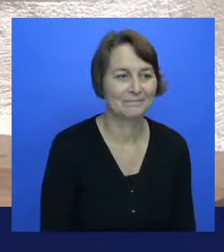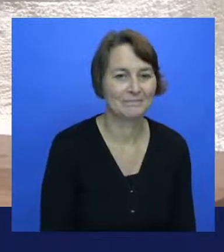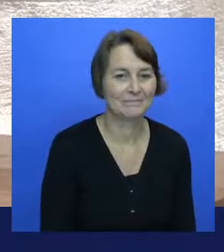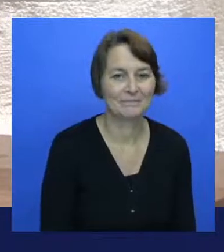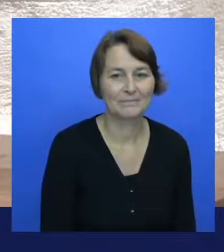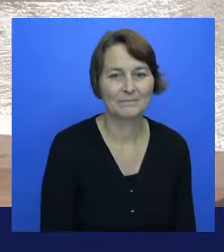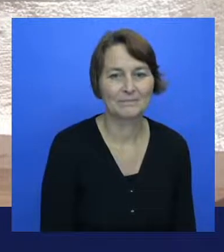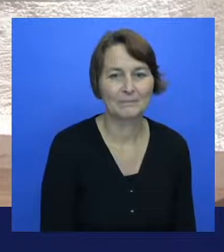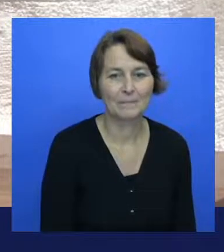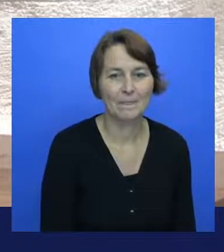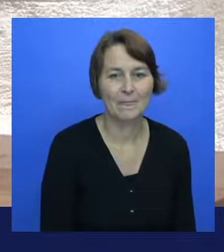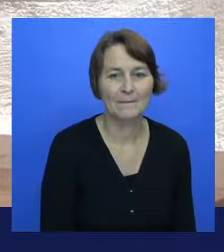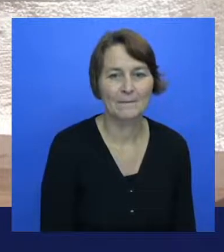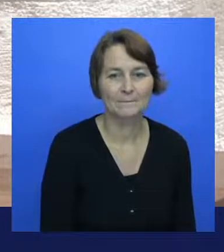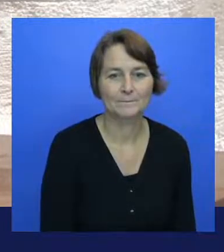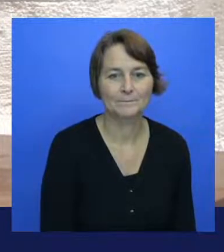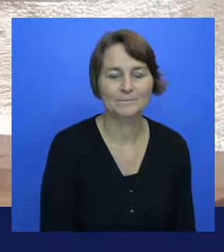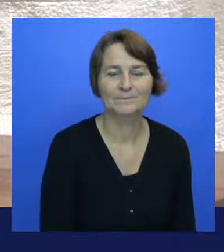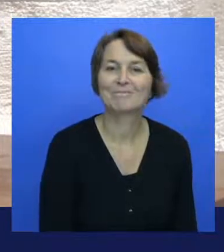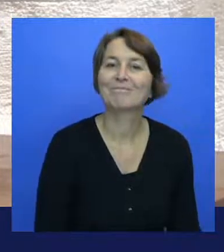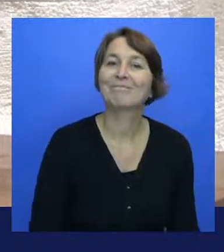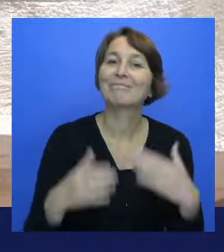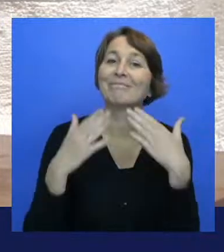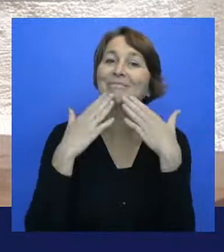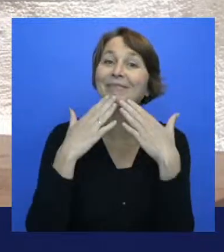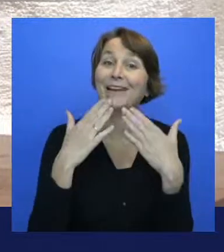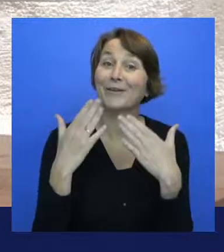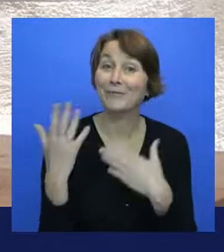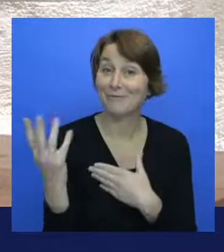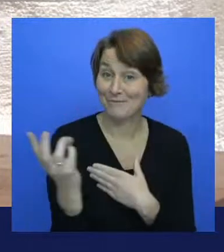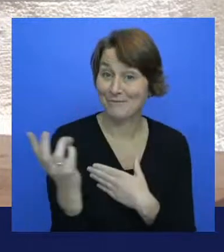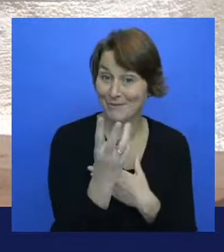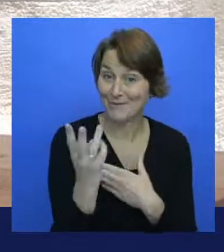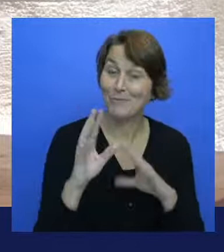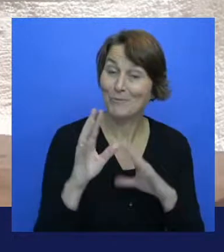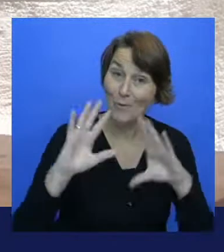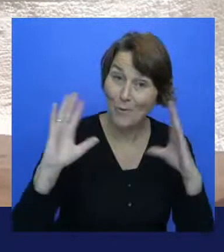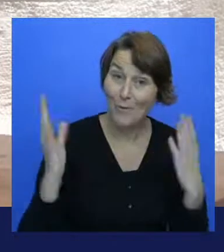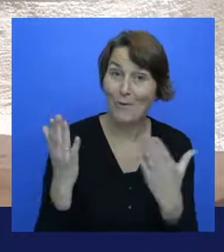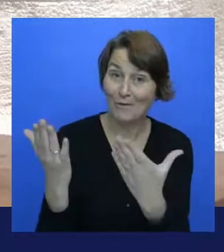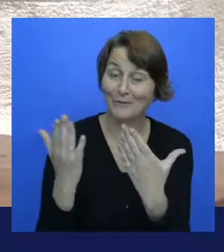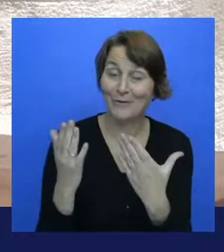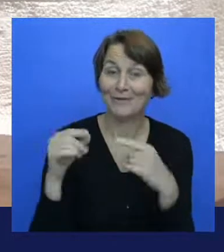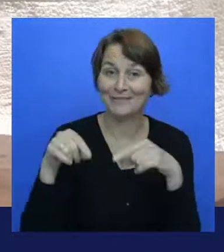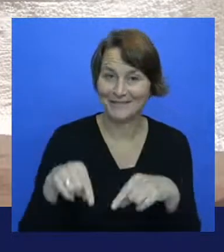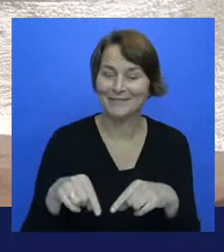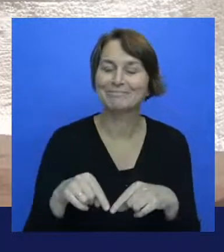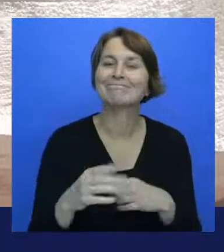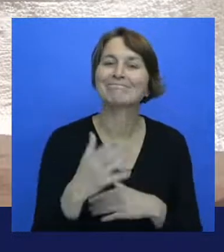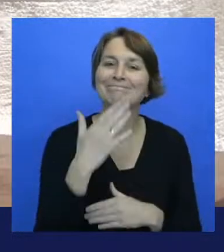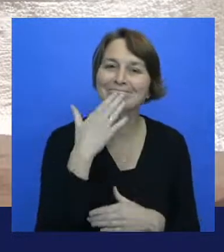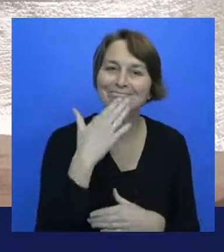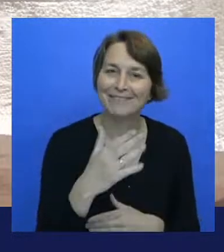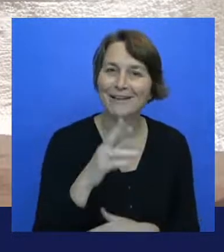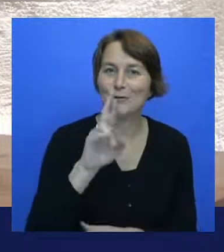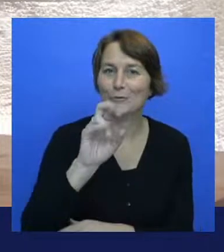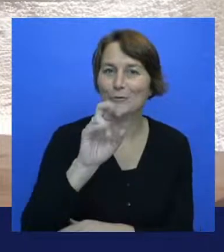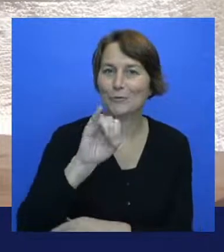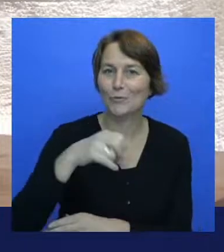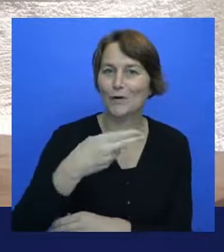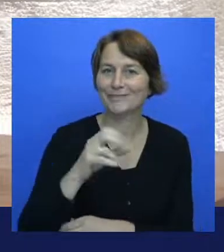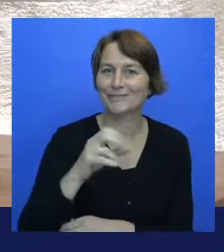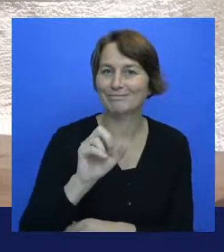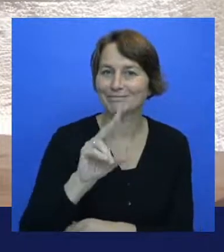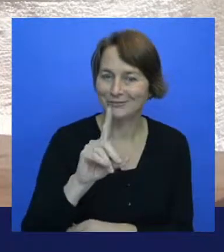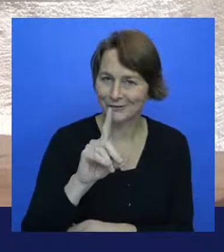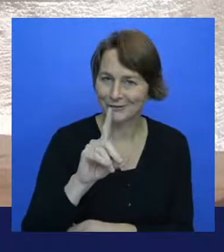Okay, we're back. Thank you very much, all of you, for joining us. Thank you, Richard, for the awesome session and the panel discussion